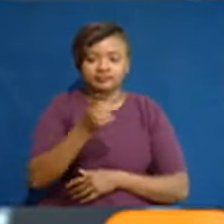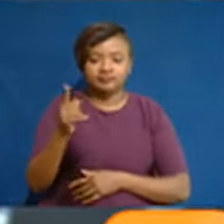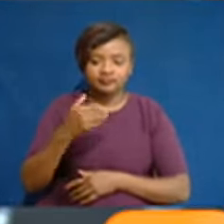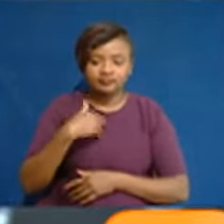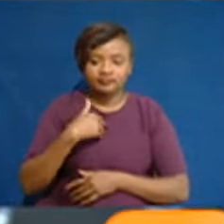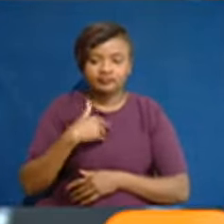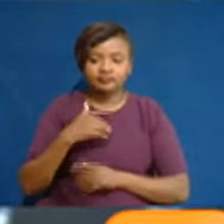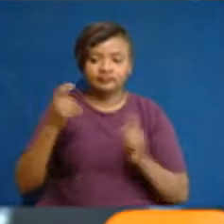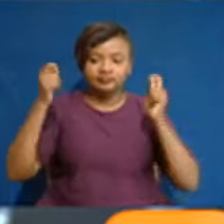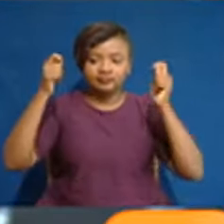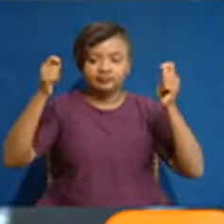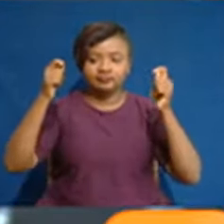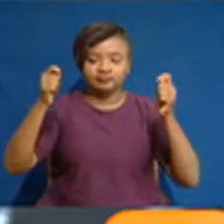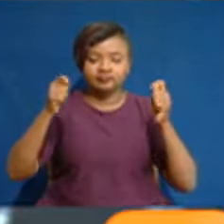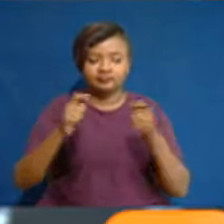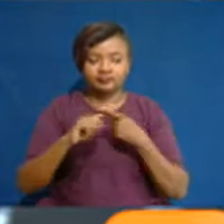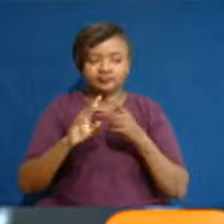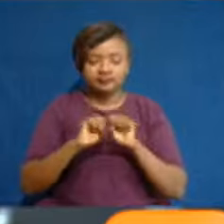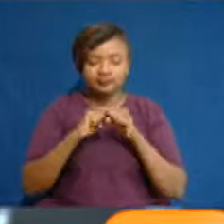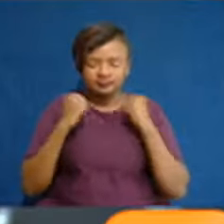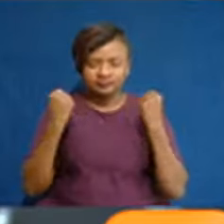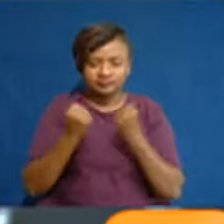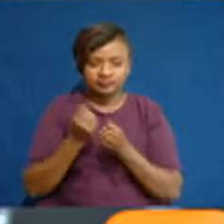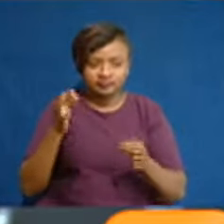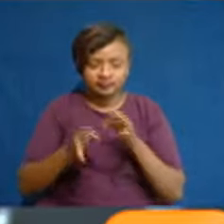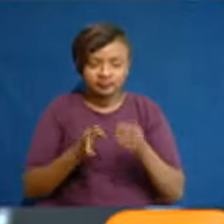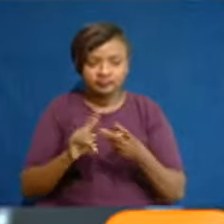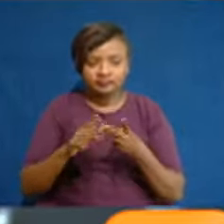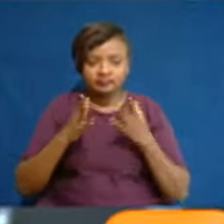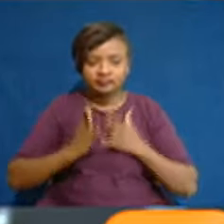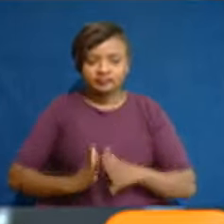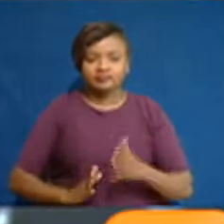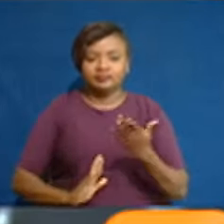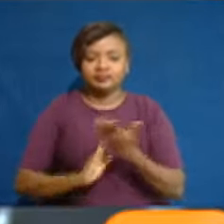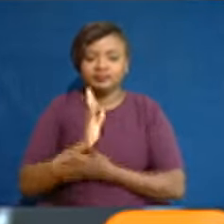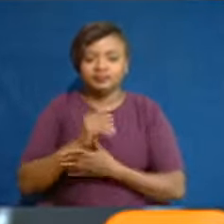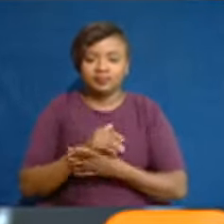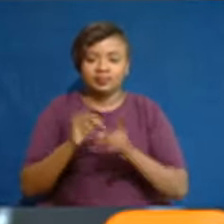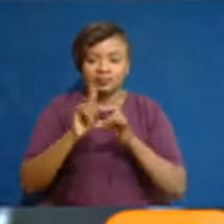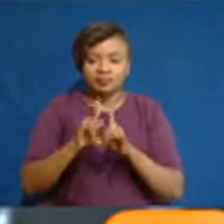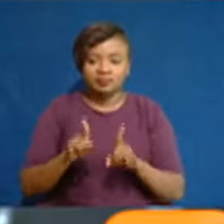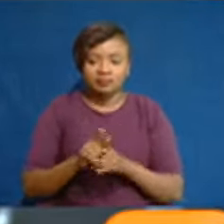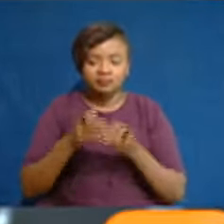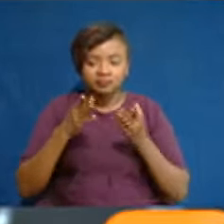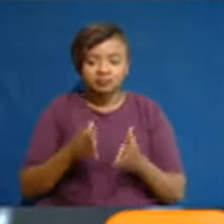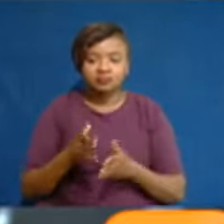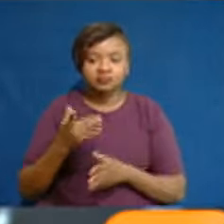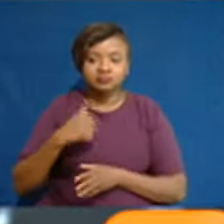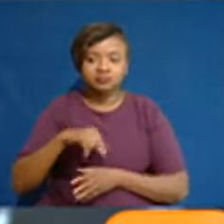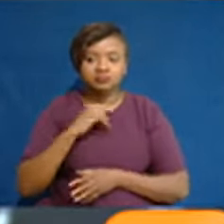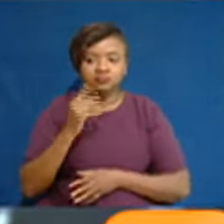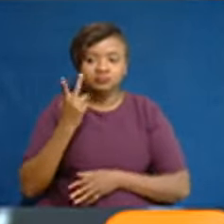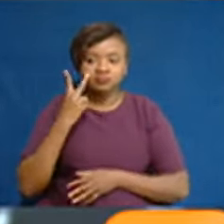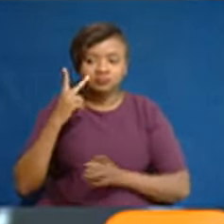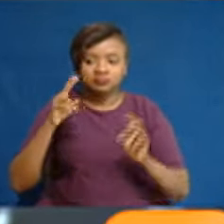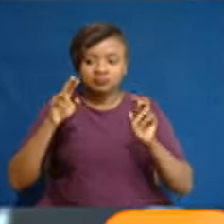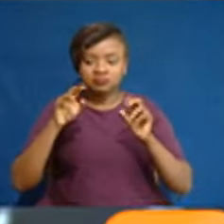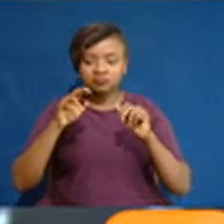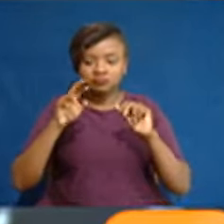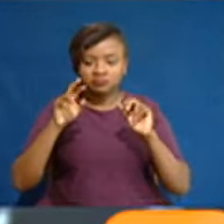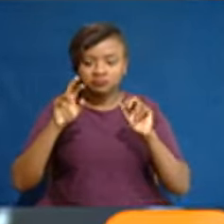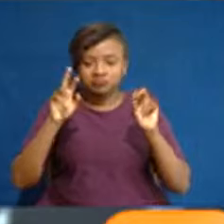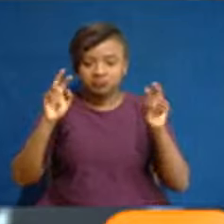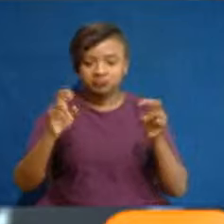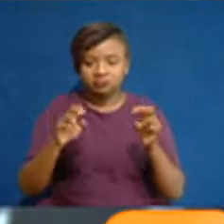of livelihoods, around the question of social justice, and around the question of human rights. And of course, even now where we are, and the question that is being addressed now, you